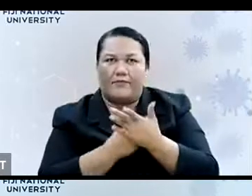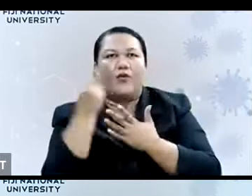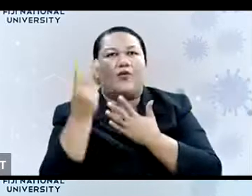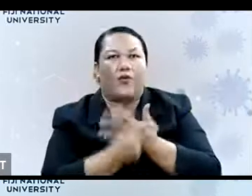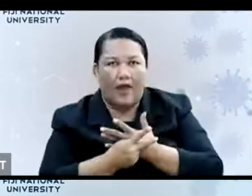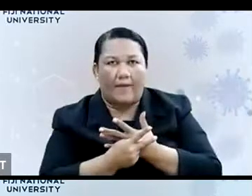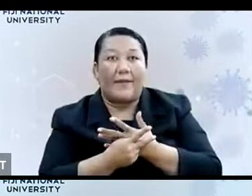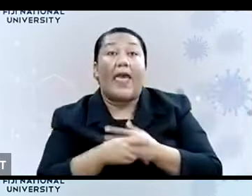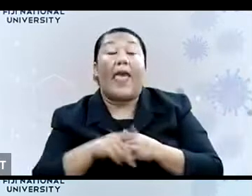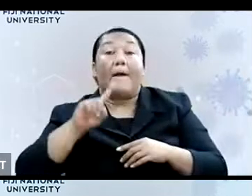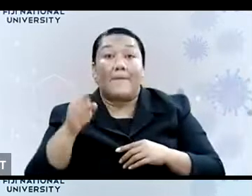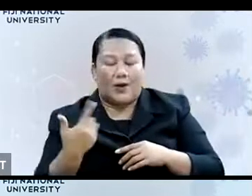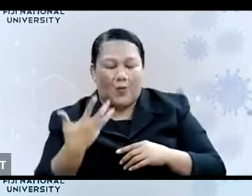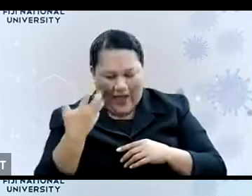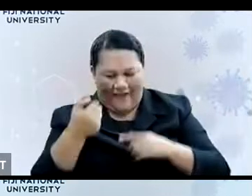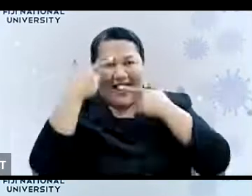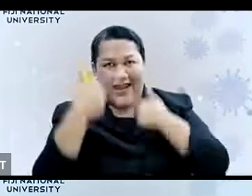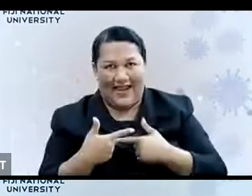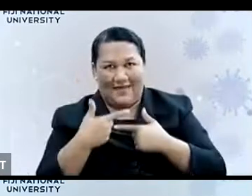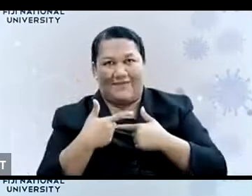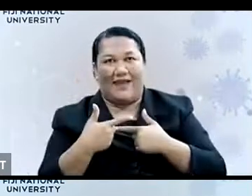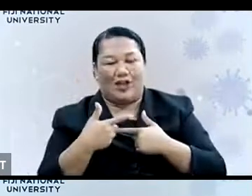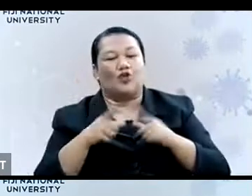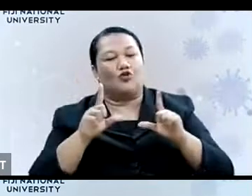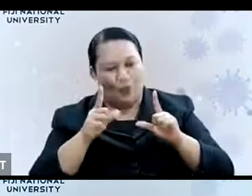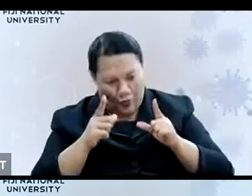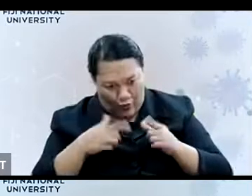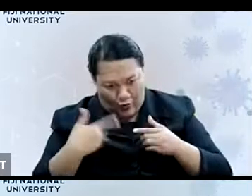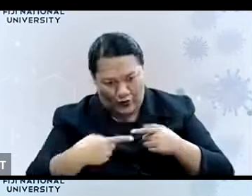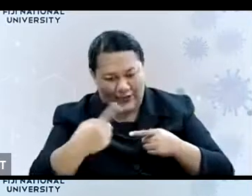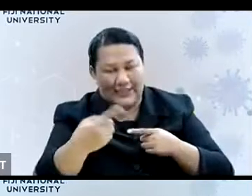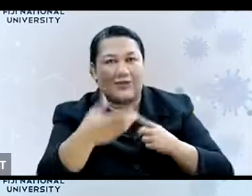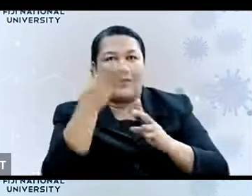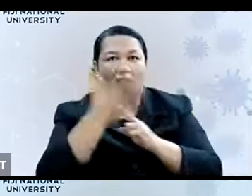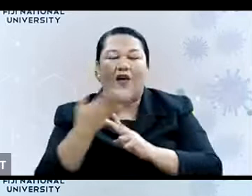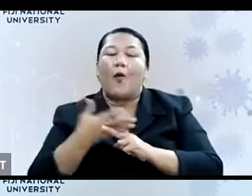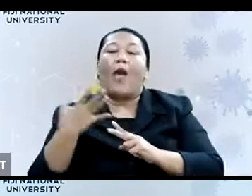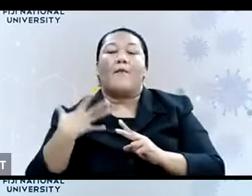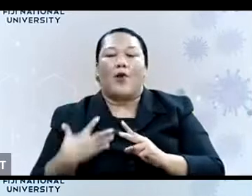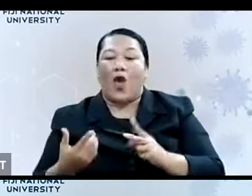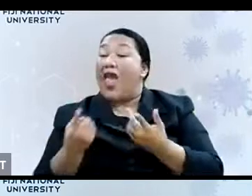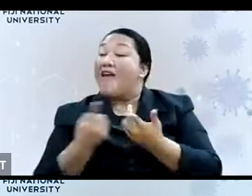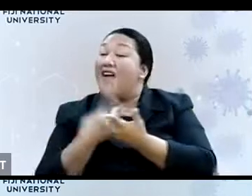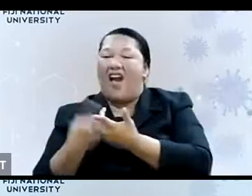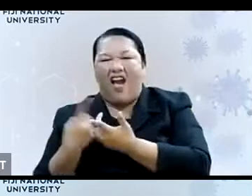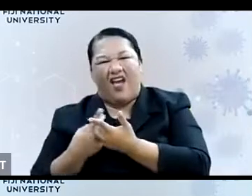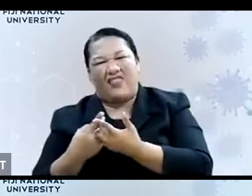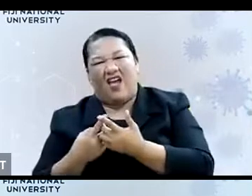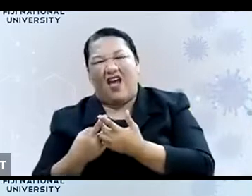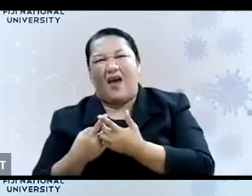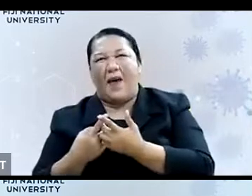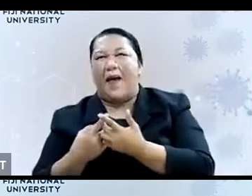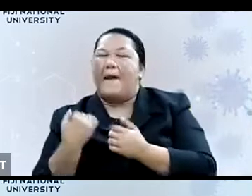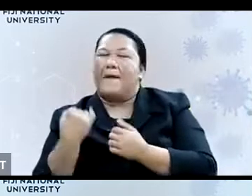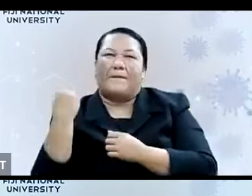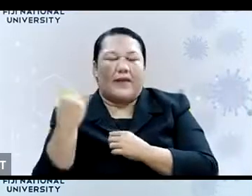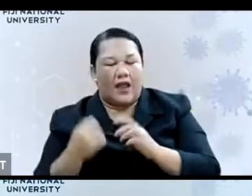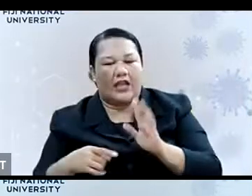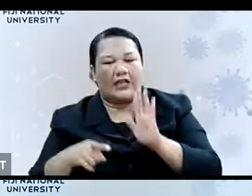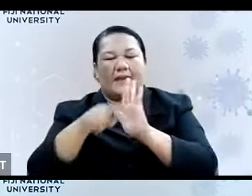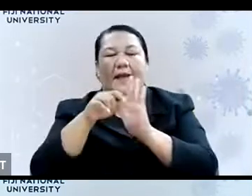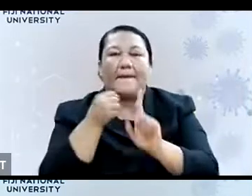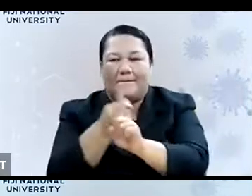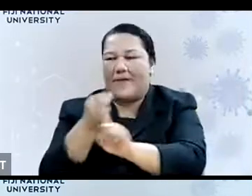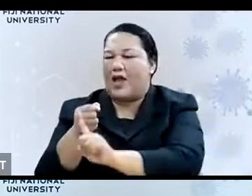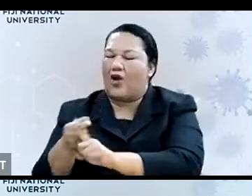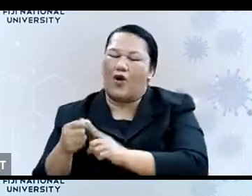those lockdowns because of the impact that it has on our community. So the lockdowns that in Fiji that we're used